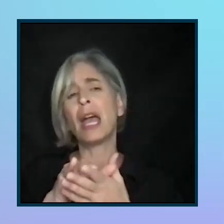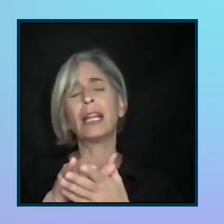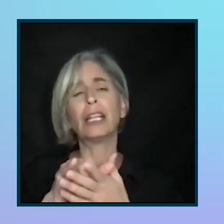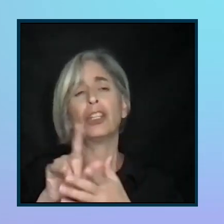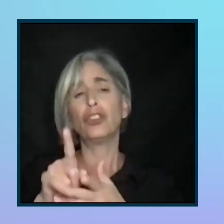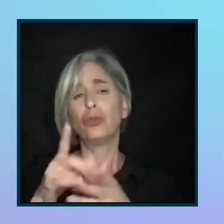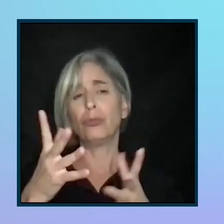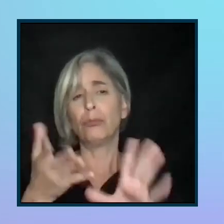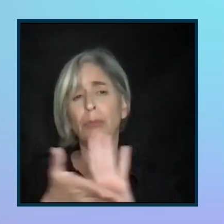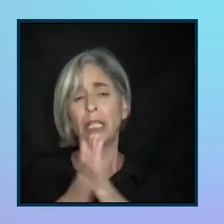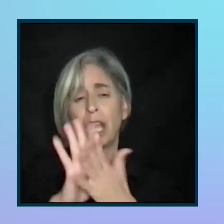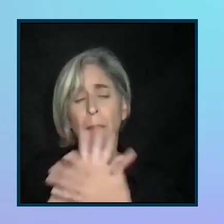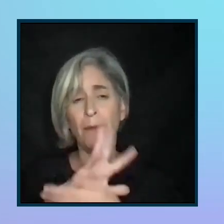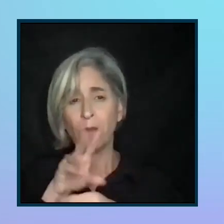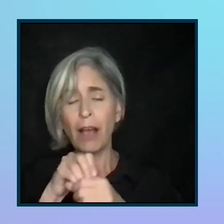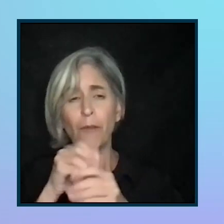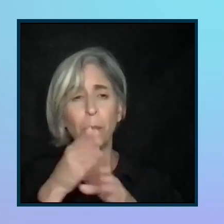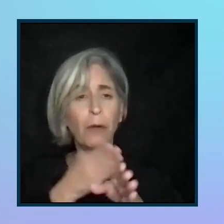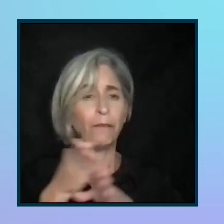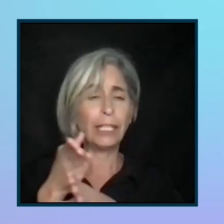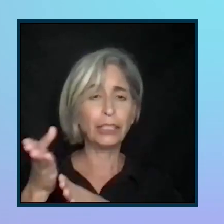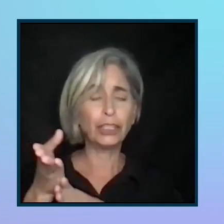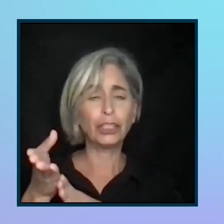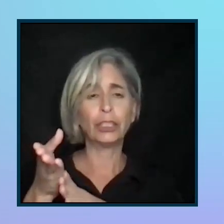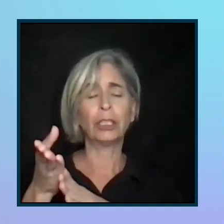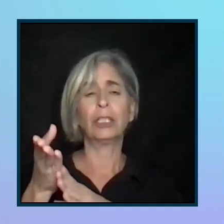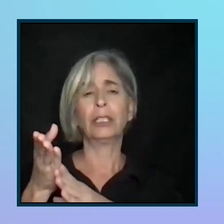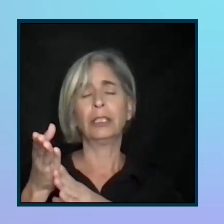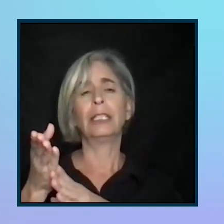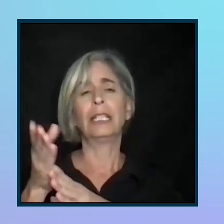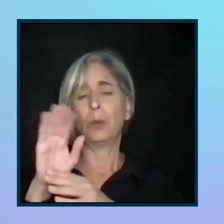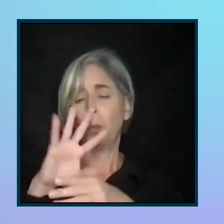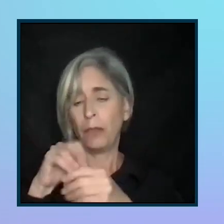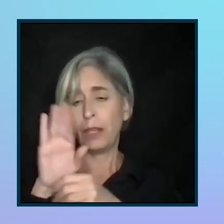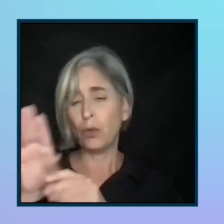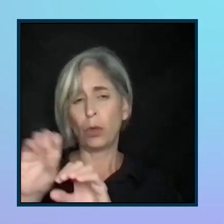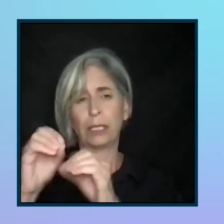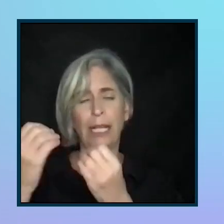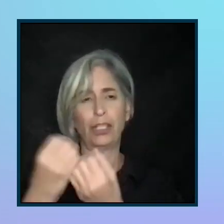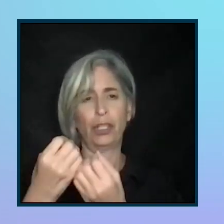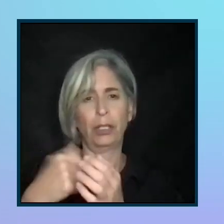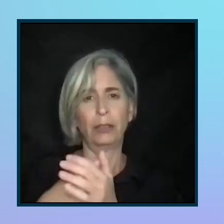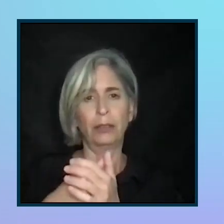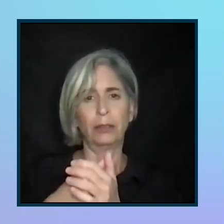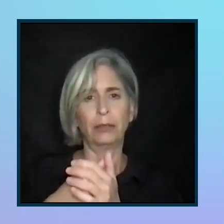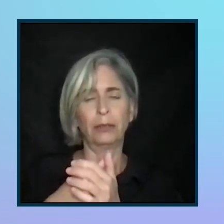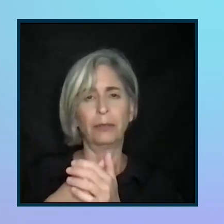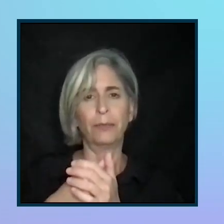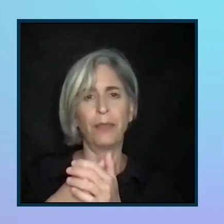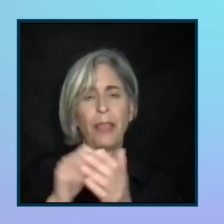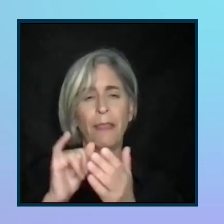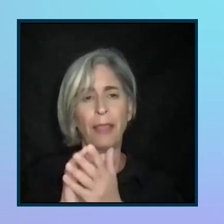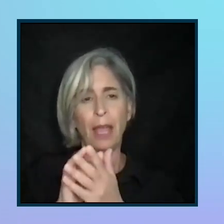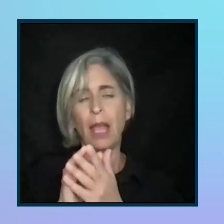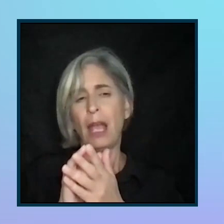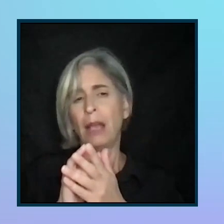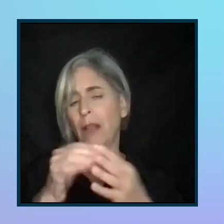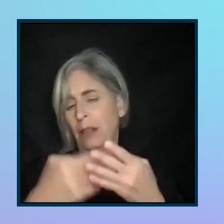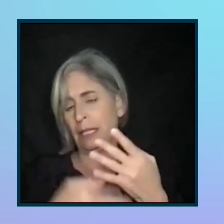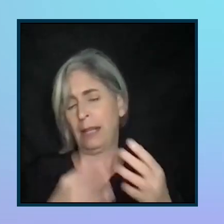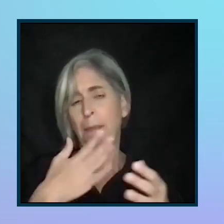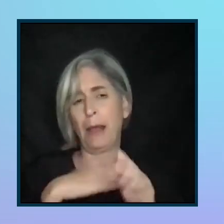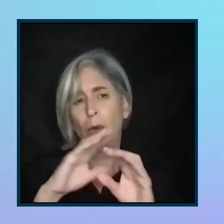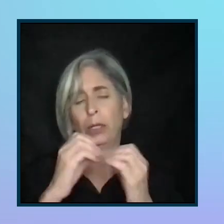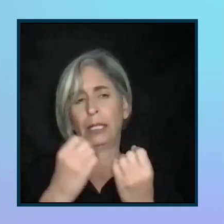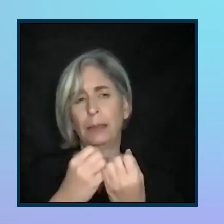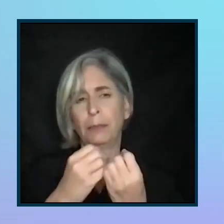get involved in professional societies or organizations. I had listed some of the organizations that Apex is involved in. Right.